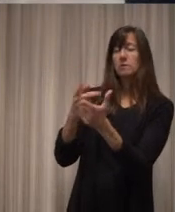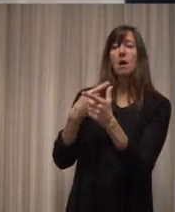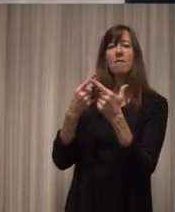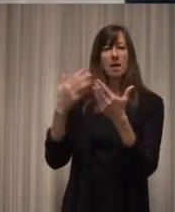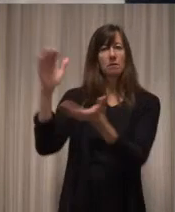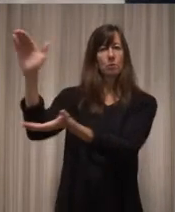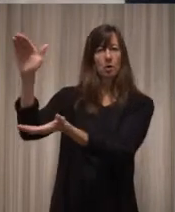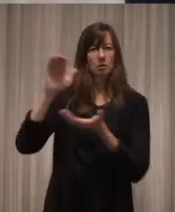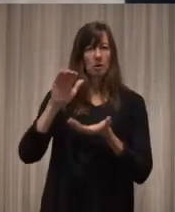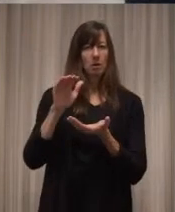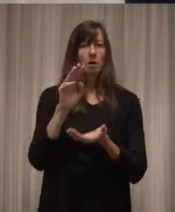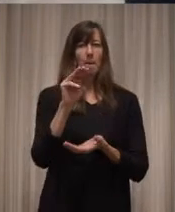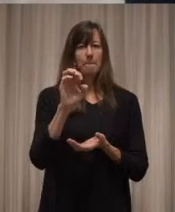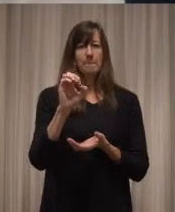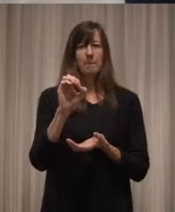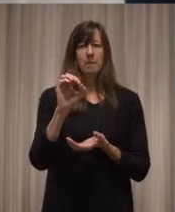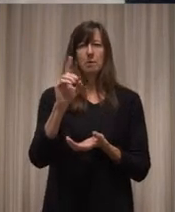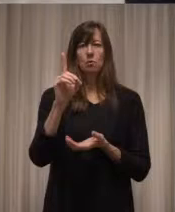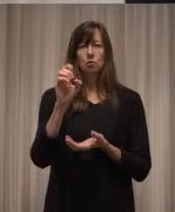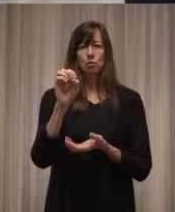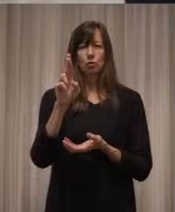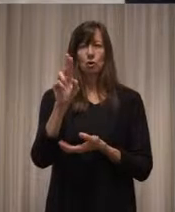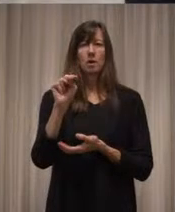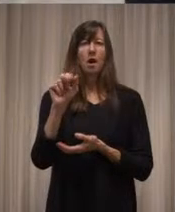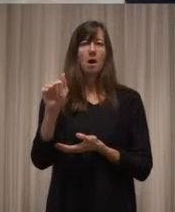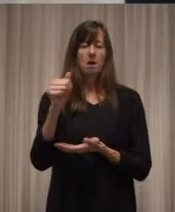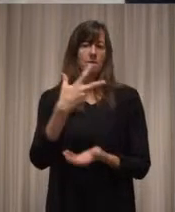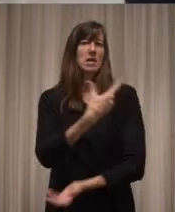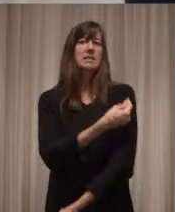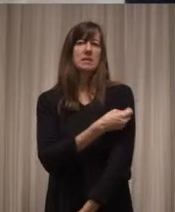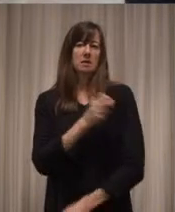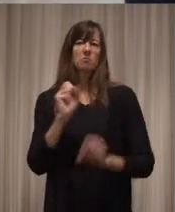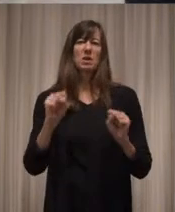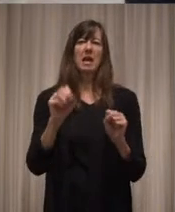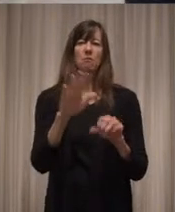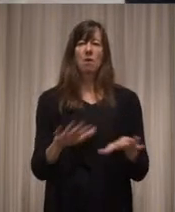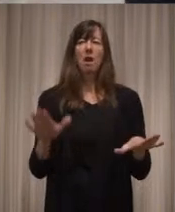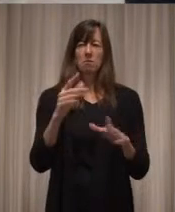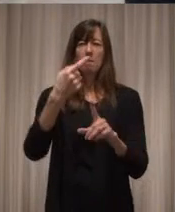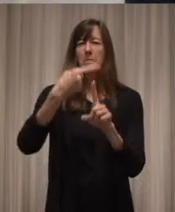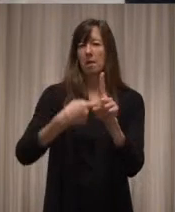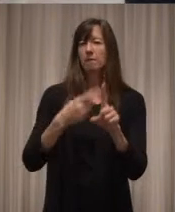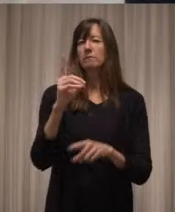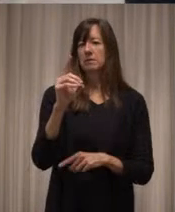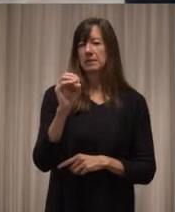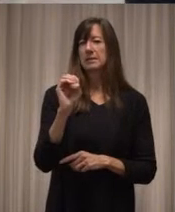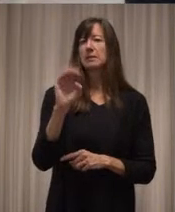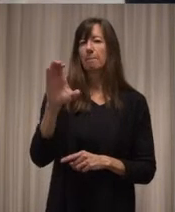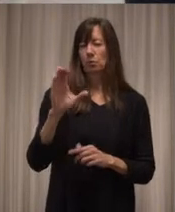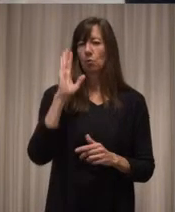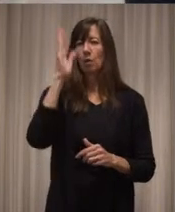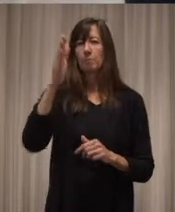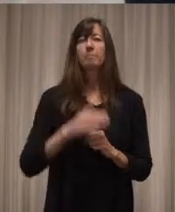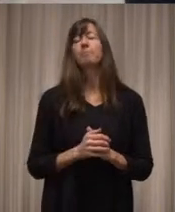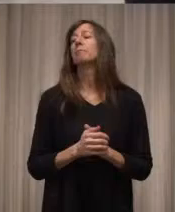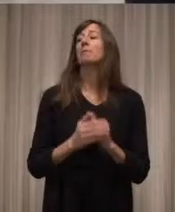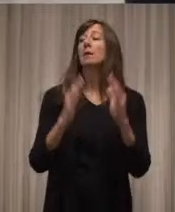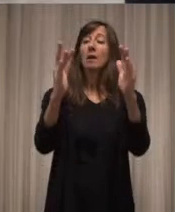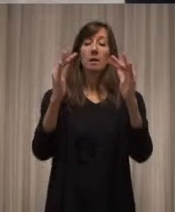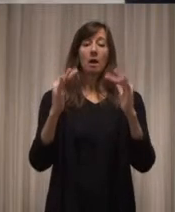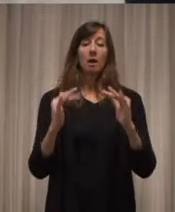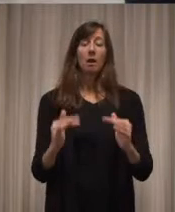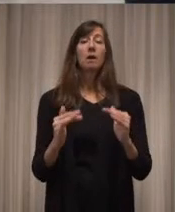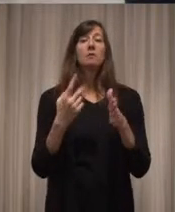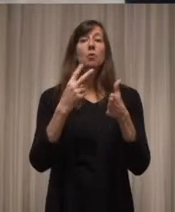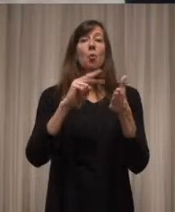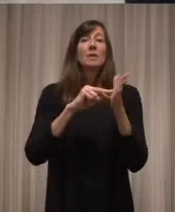receive those doses by the end of the month of December. So zooming down even further in Ulster County,